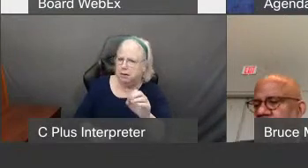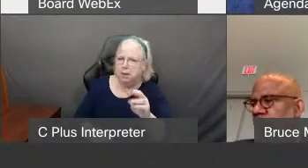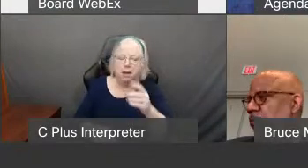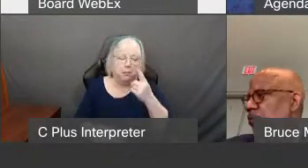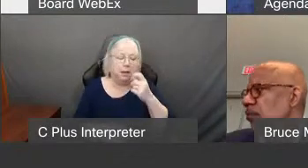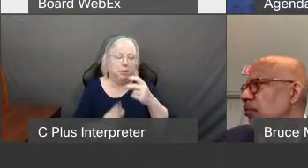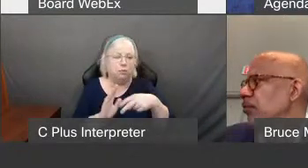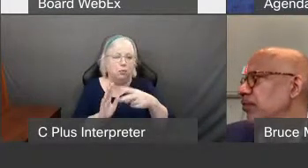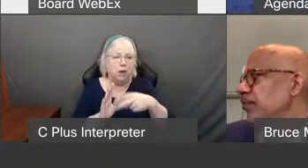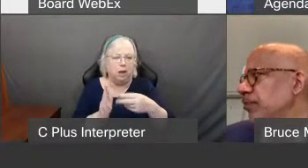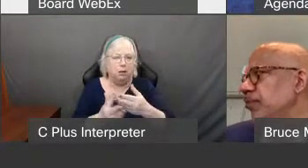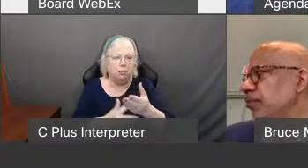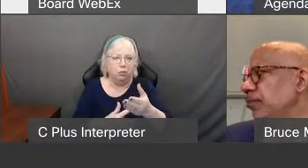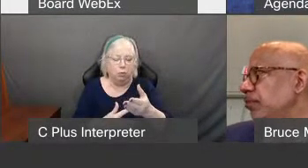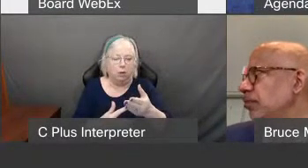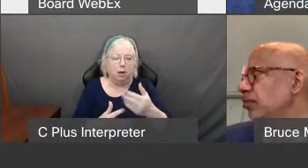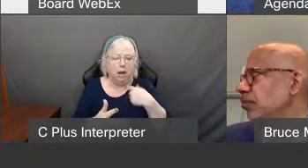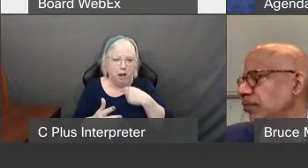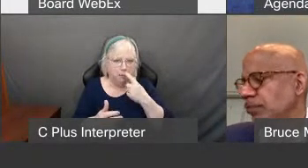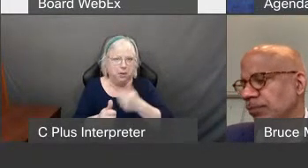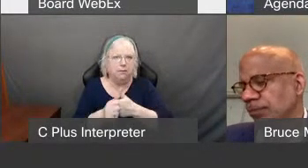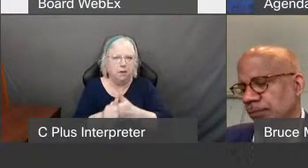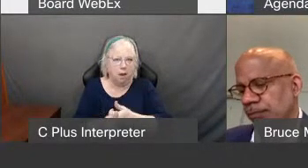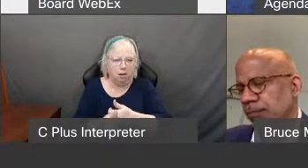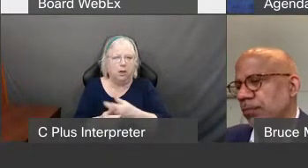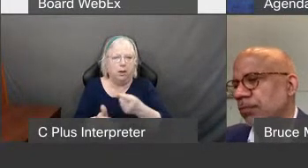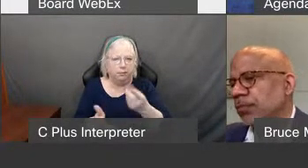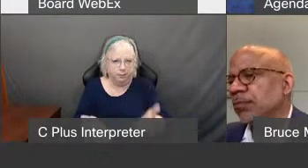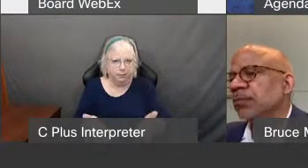this, and I have been following it